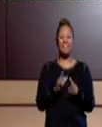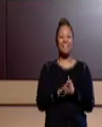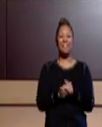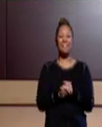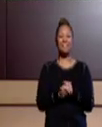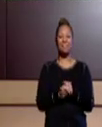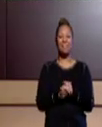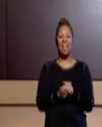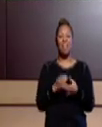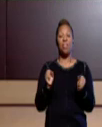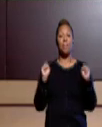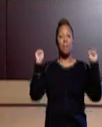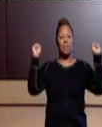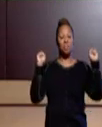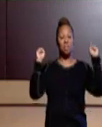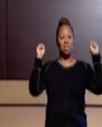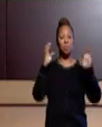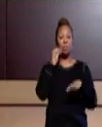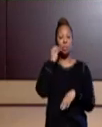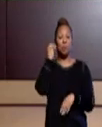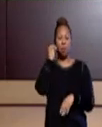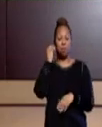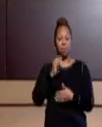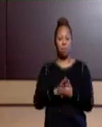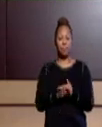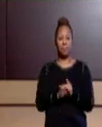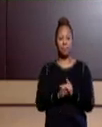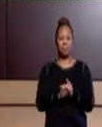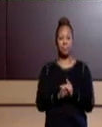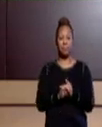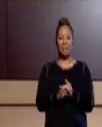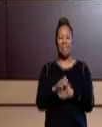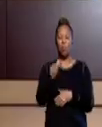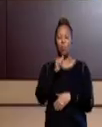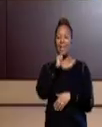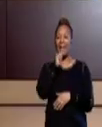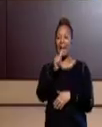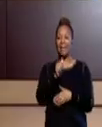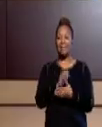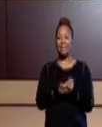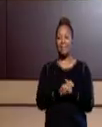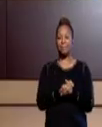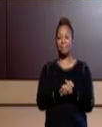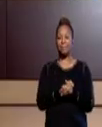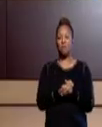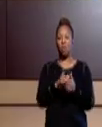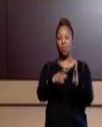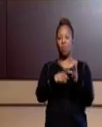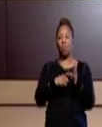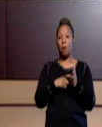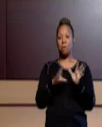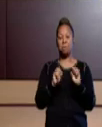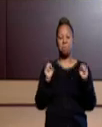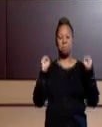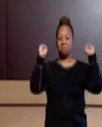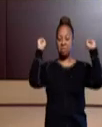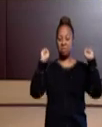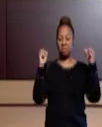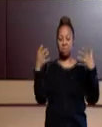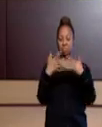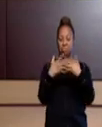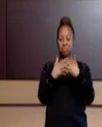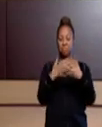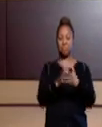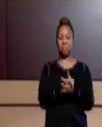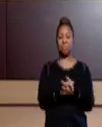But yeah, there are a lot of exercises we can do right at home that will not require any kind of machines or equipment. And all we